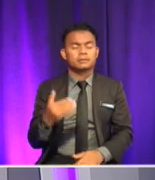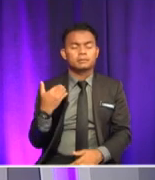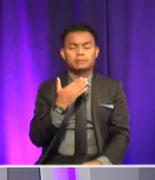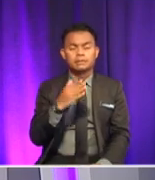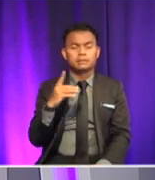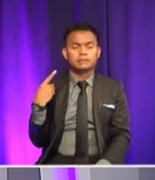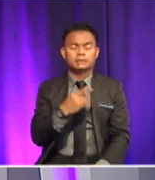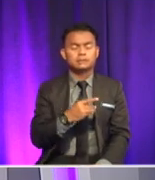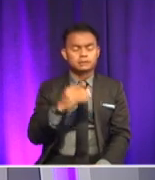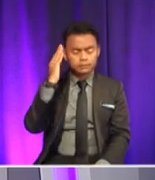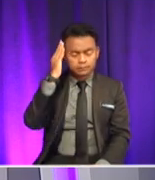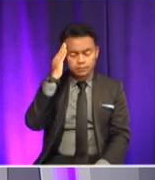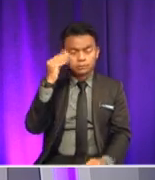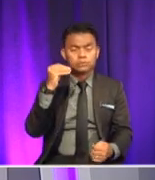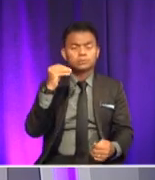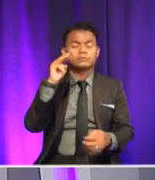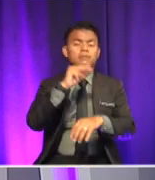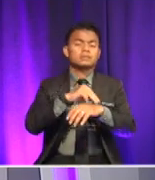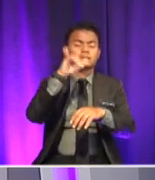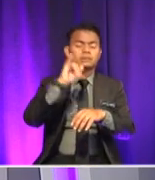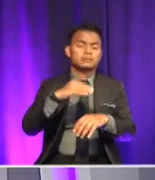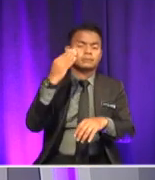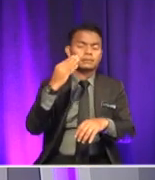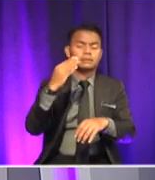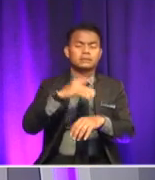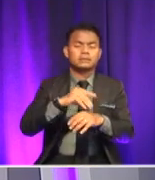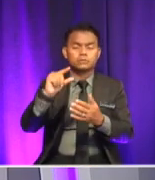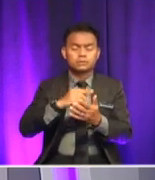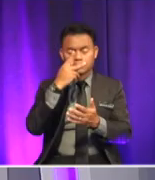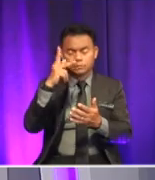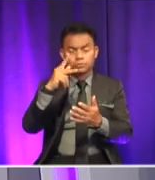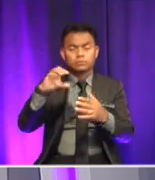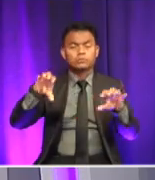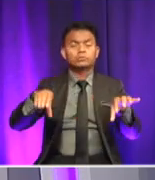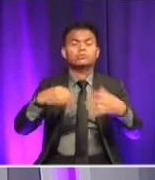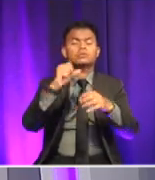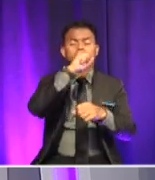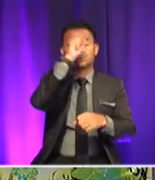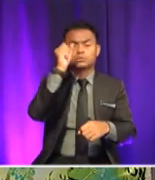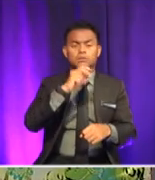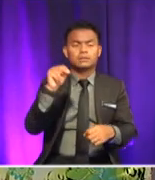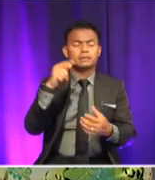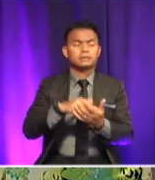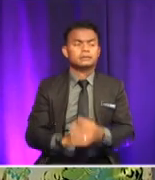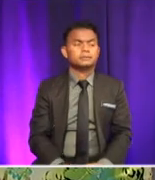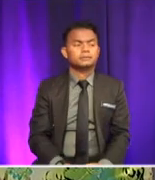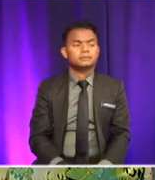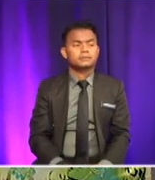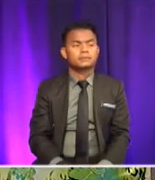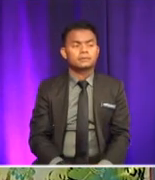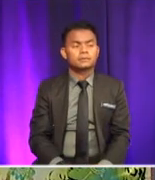many minutes would you recommend each student to take on this part or this question? Okay, this question is